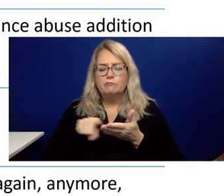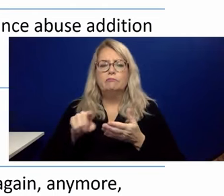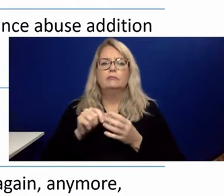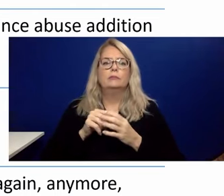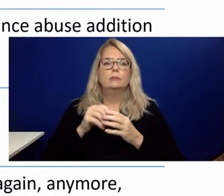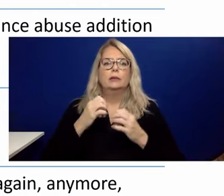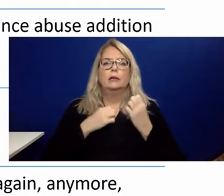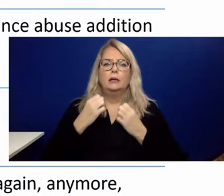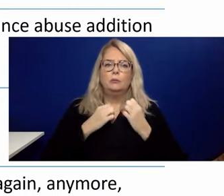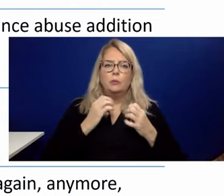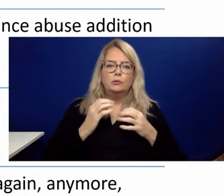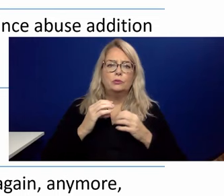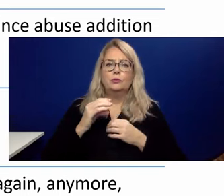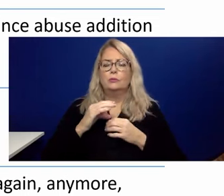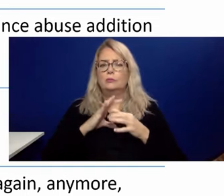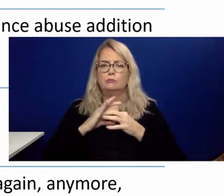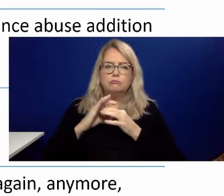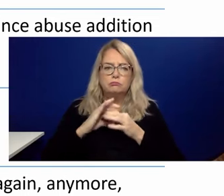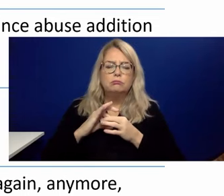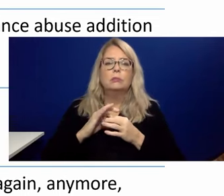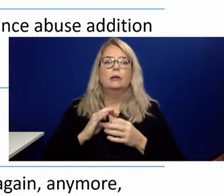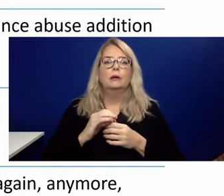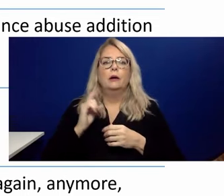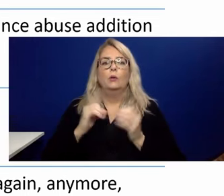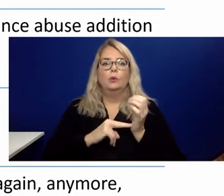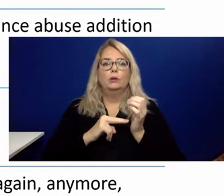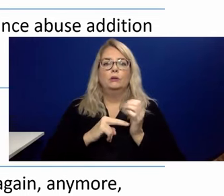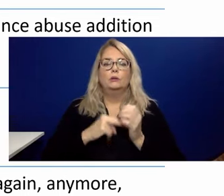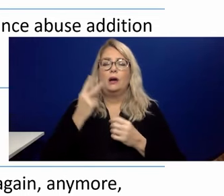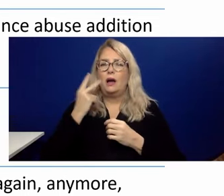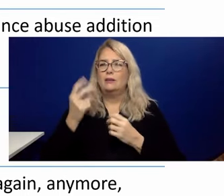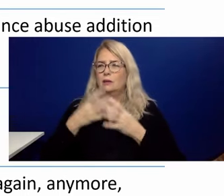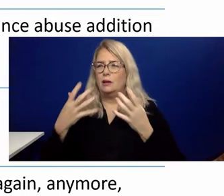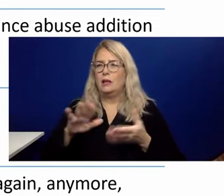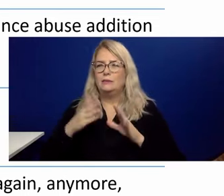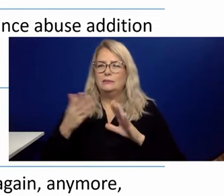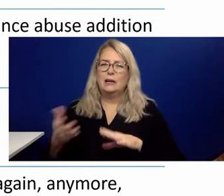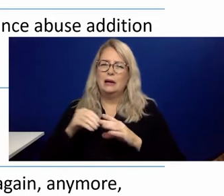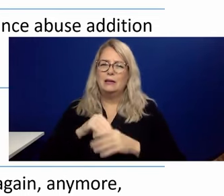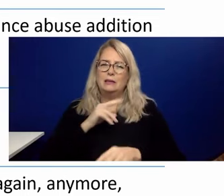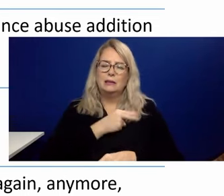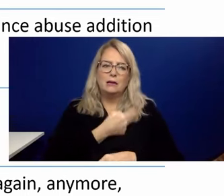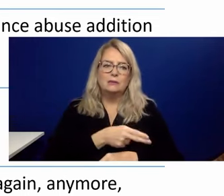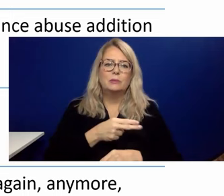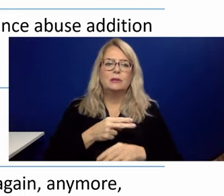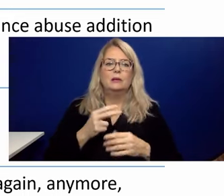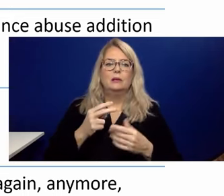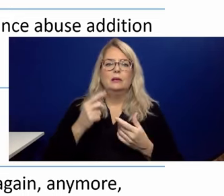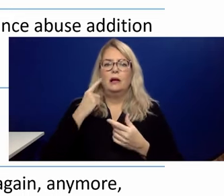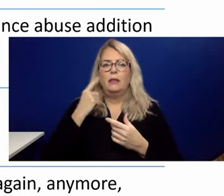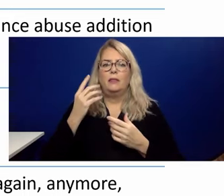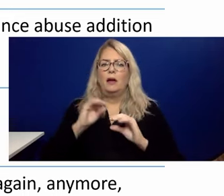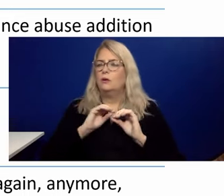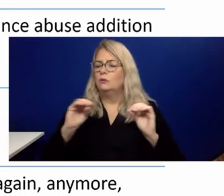emotional bonds and connections. One nurse said, I saw a lot of dying in the hospital, and I thought there'd be no emotion in home